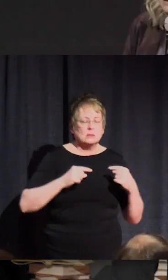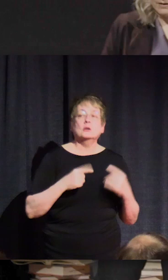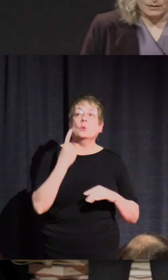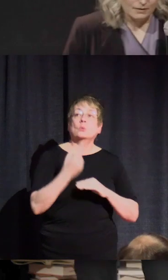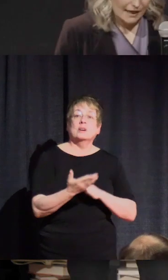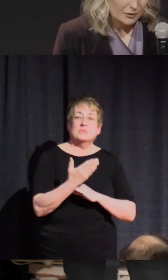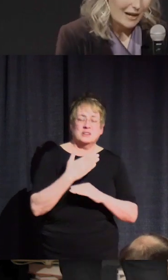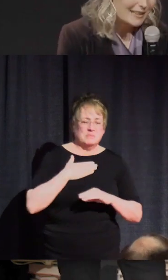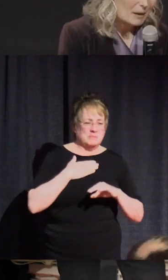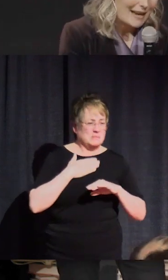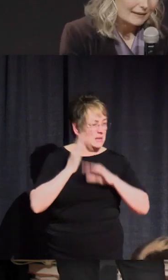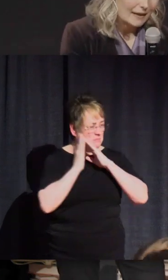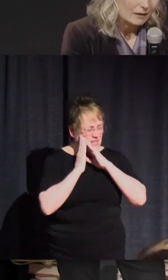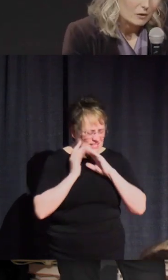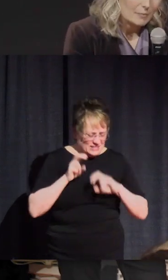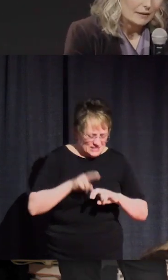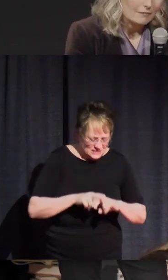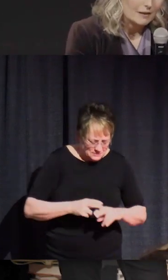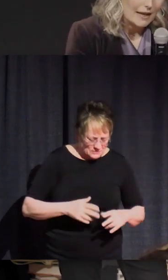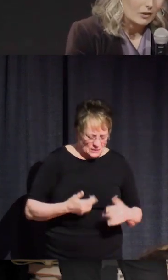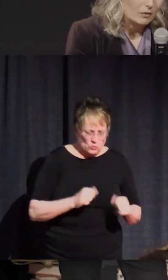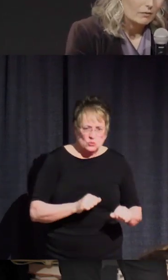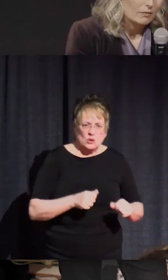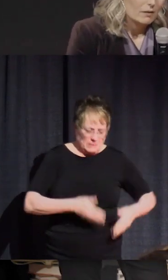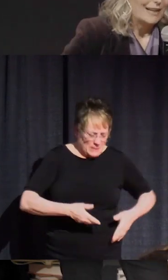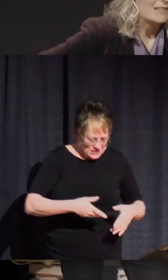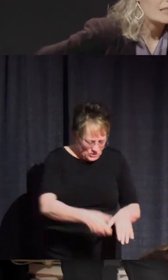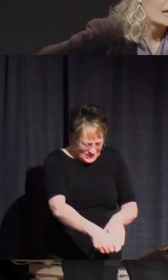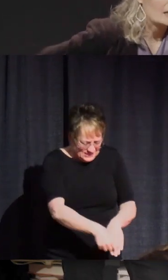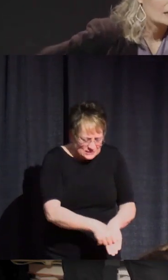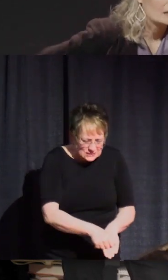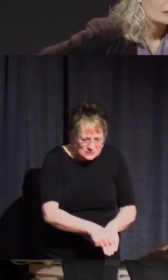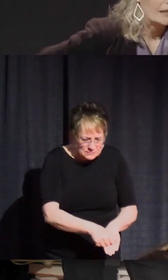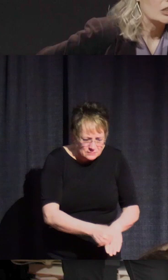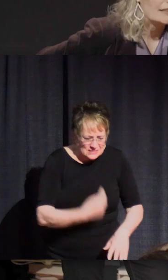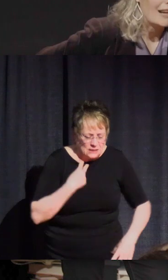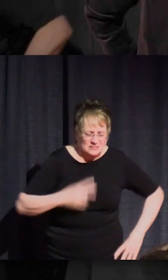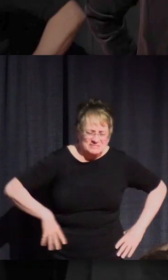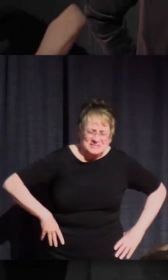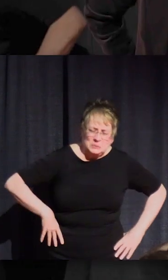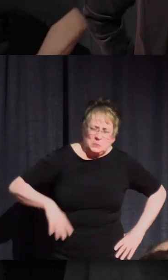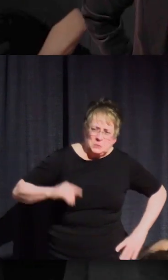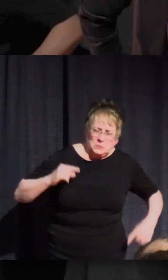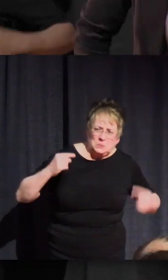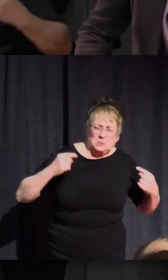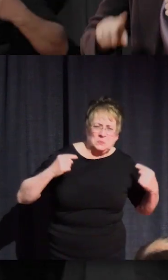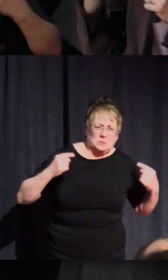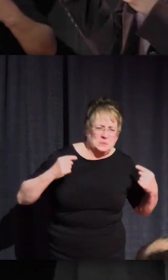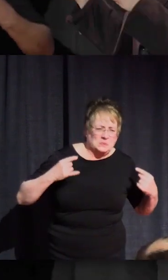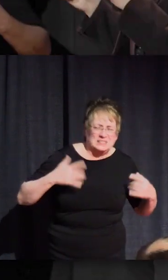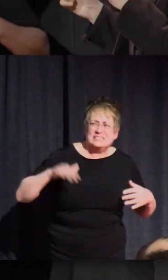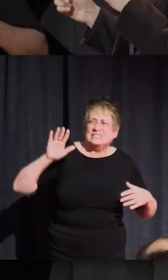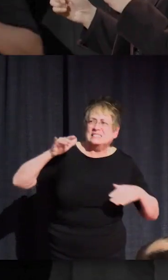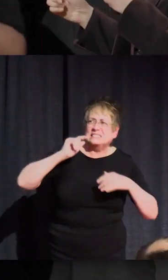my bed, and I was trying to get my pant leg over my left ankle. I got stuck. I couldn't get up. And I